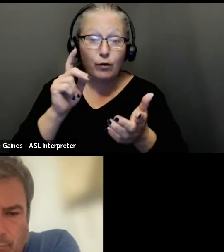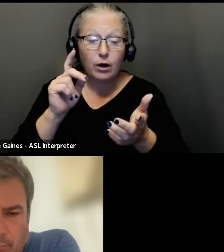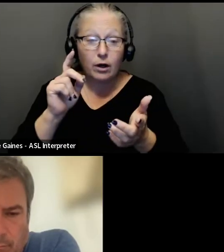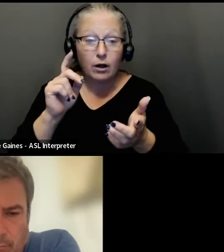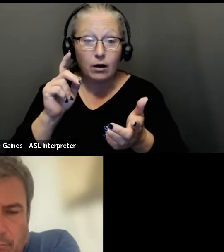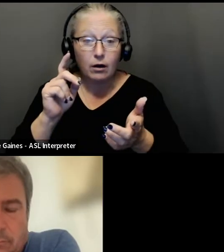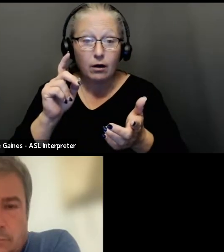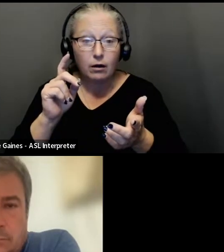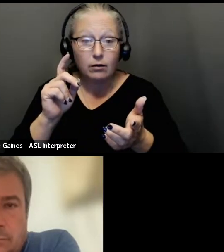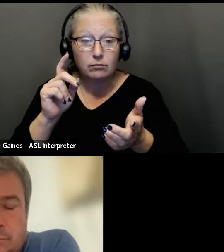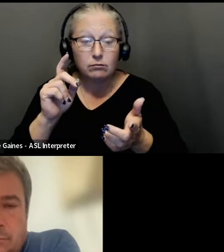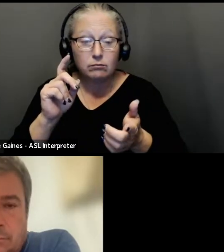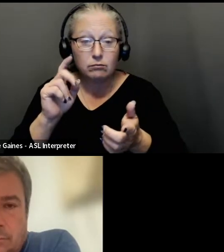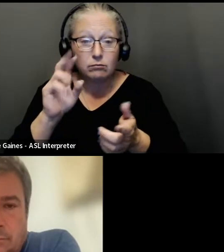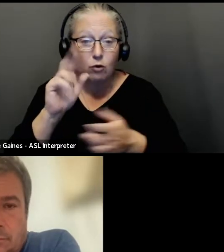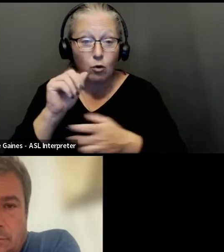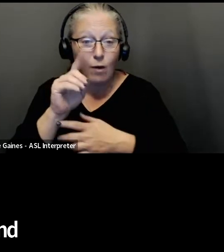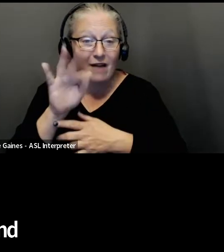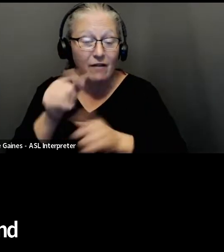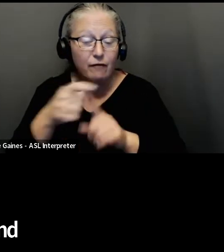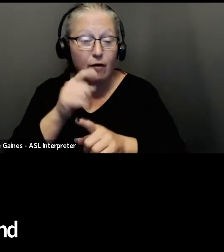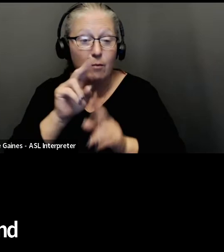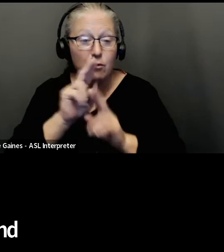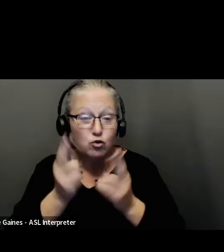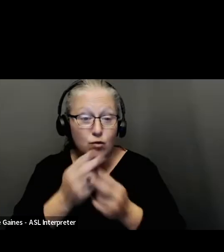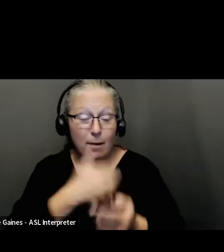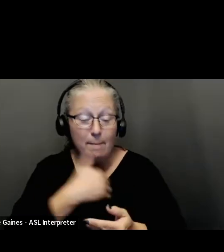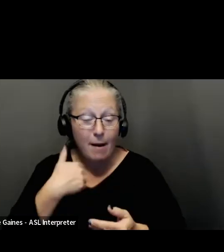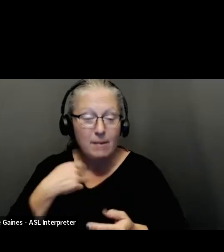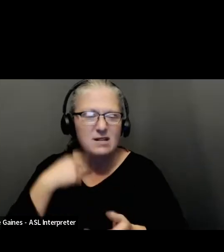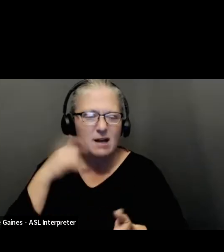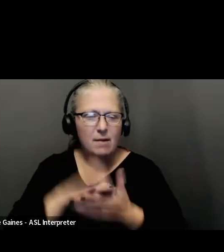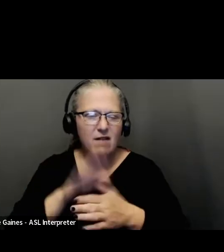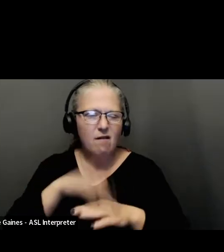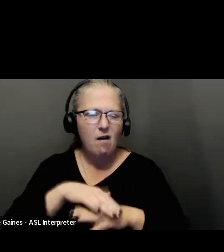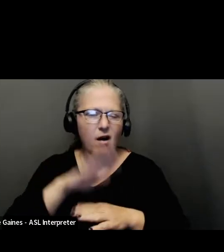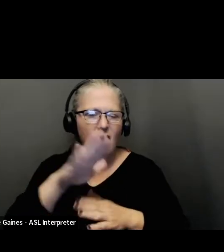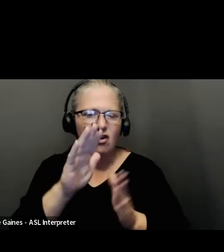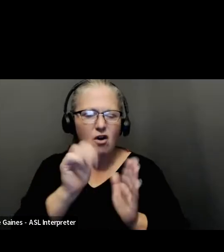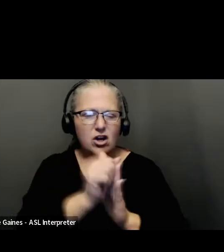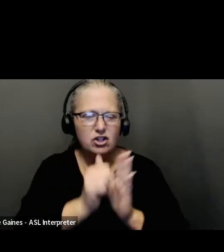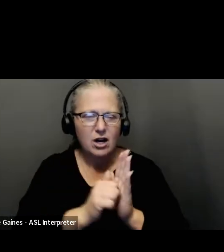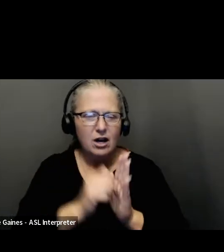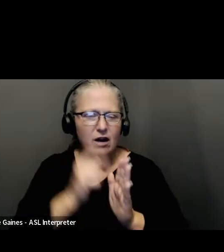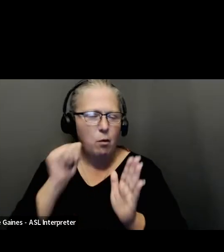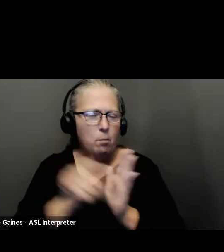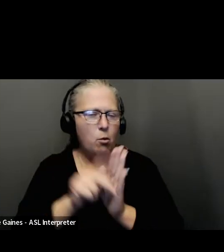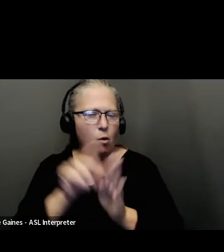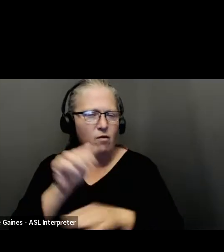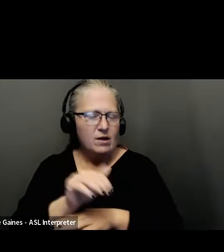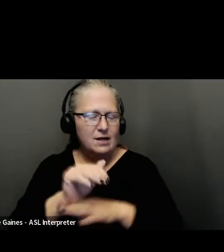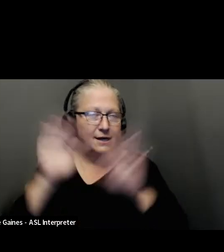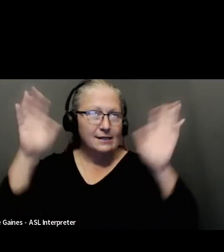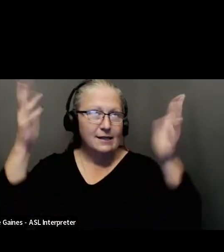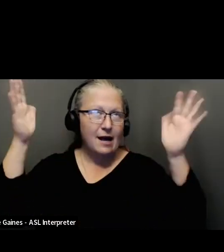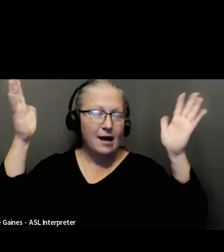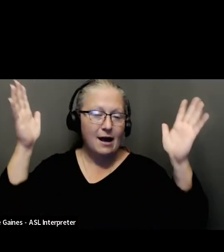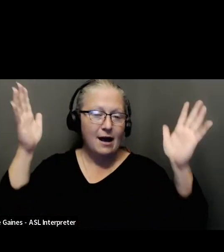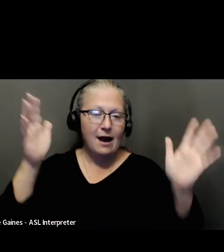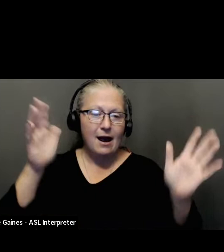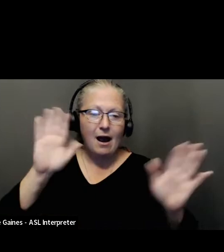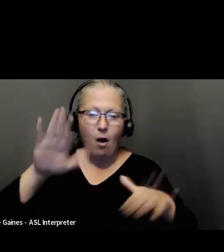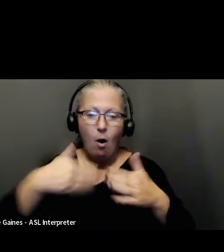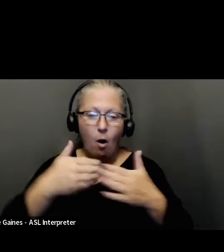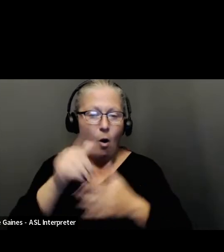our unit members, and I believe it's on your agenda to be approved this evening. Hooray. We can put away all